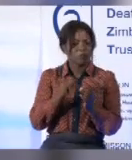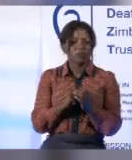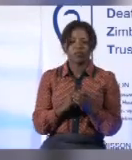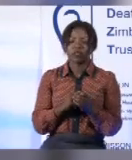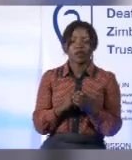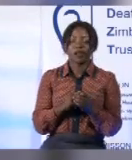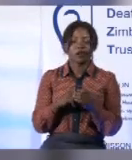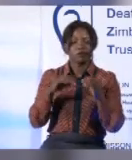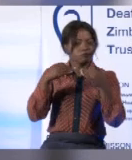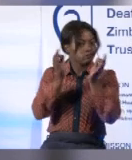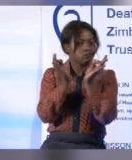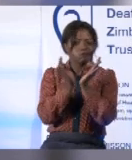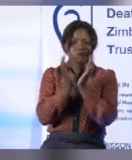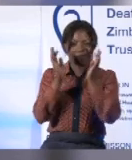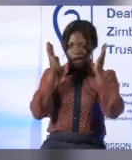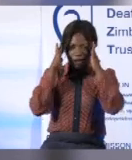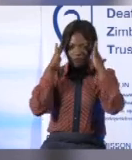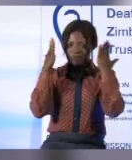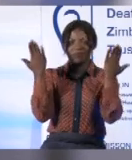know.